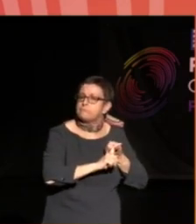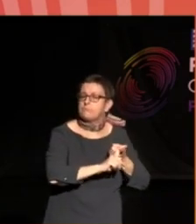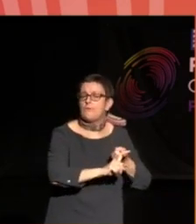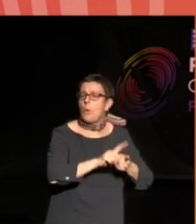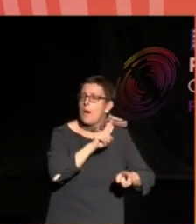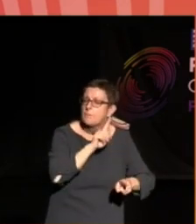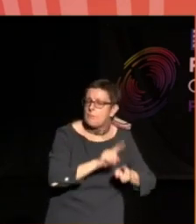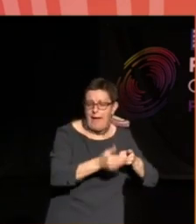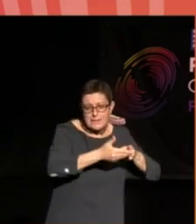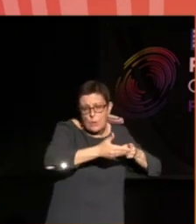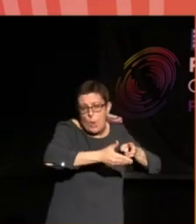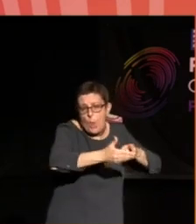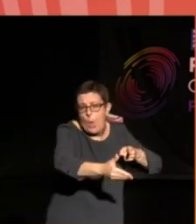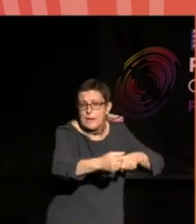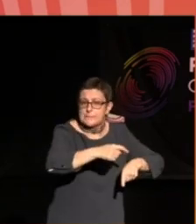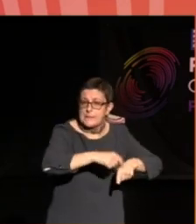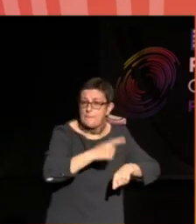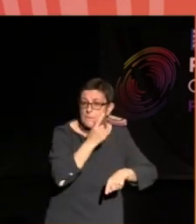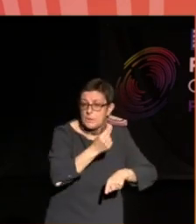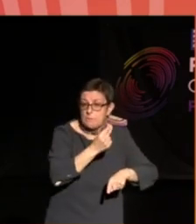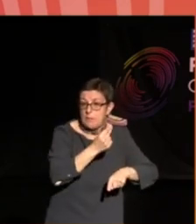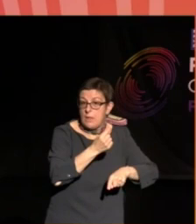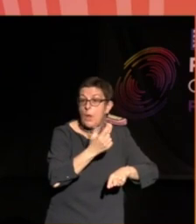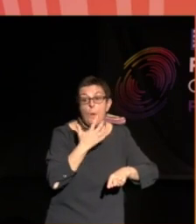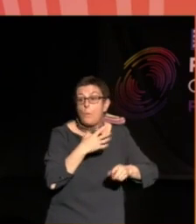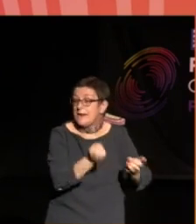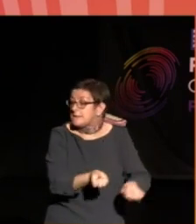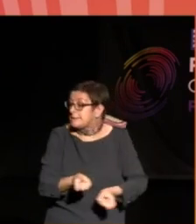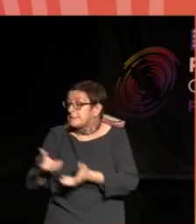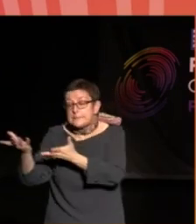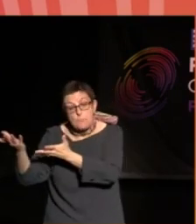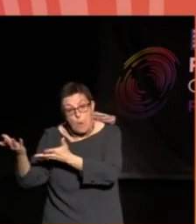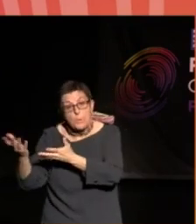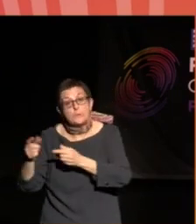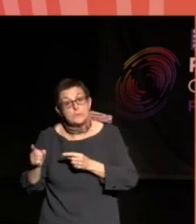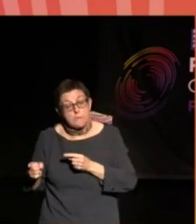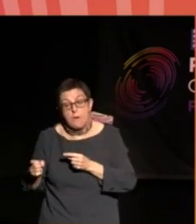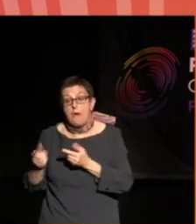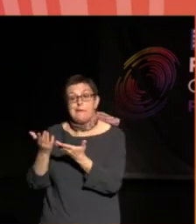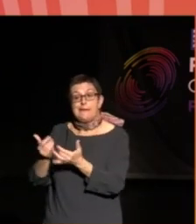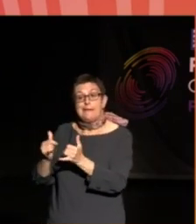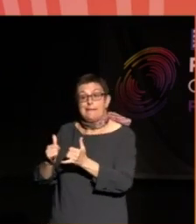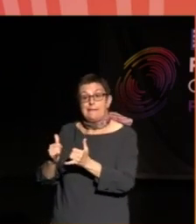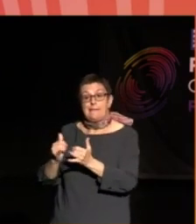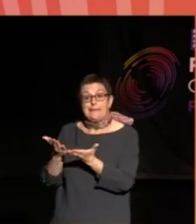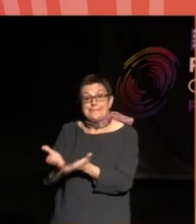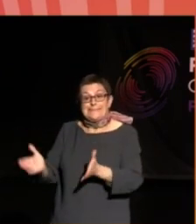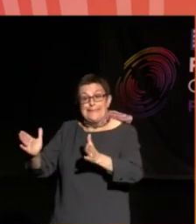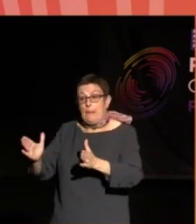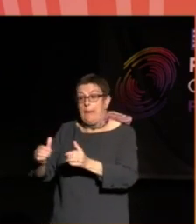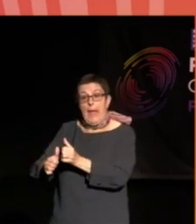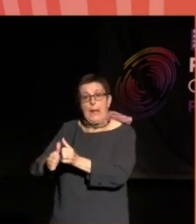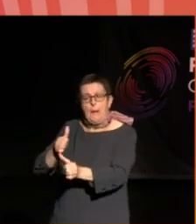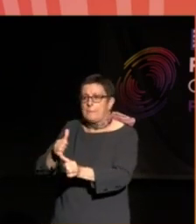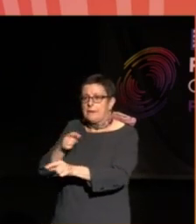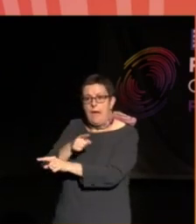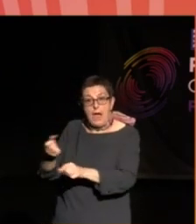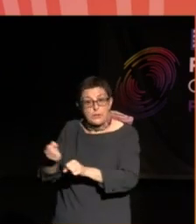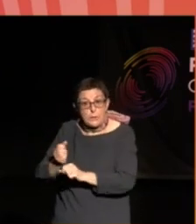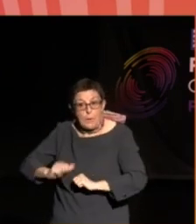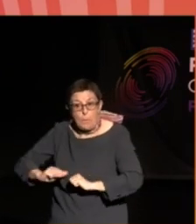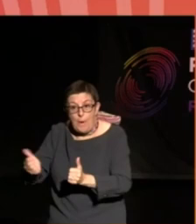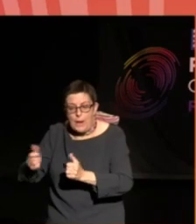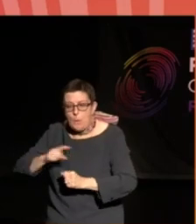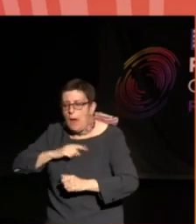do dispose of them, and here skip companies are doing quite well. Skip companies are now the best ones of them, are